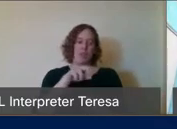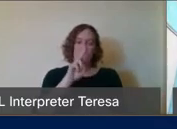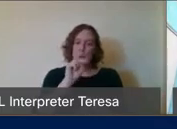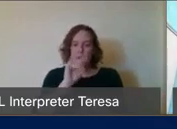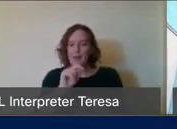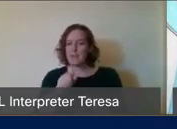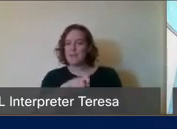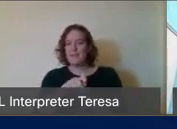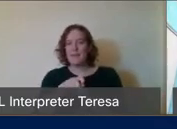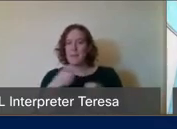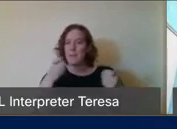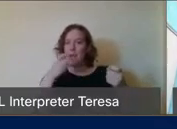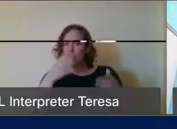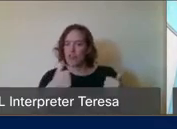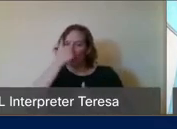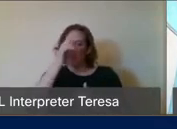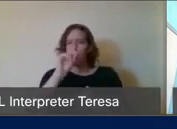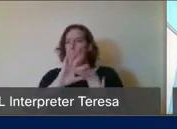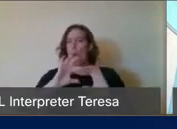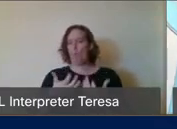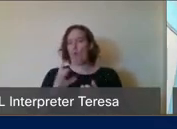administration. We're looking at DDS overall.